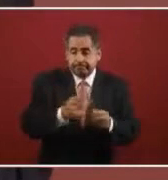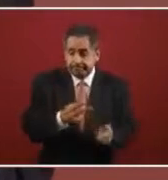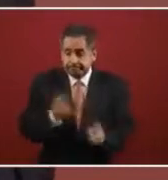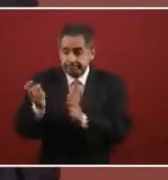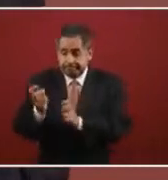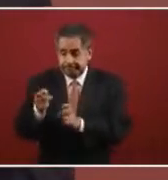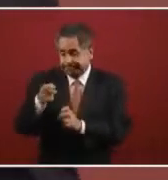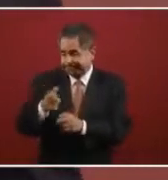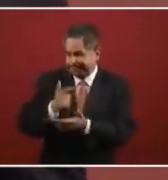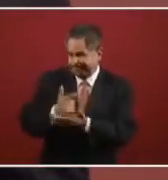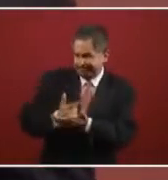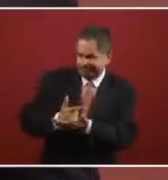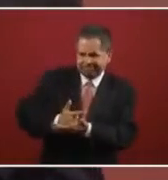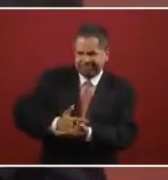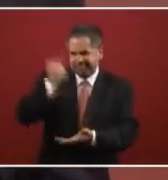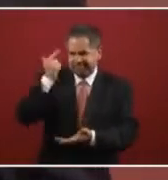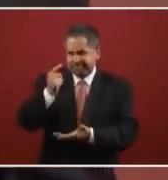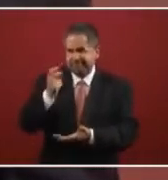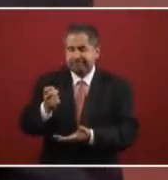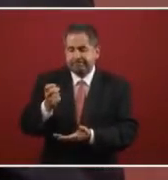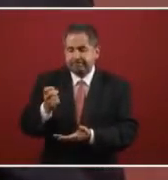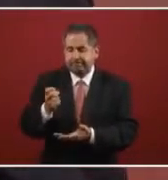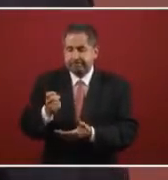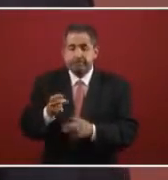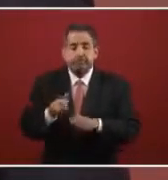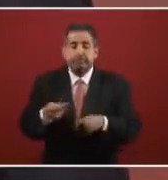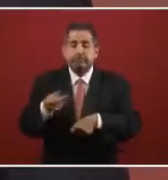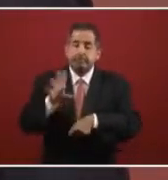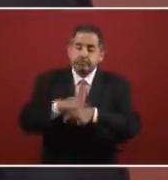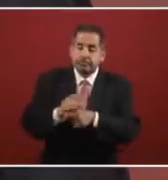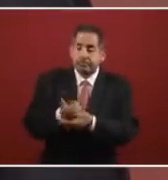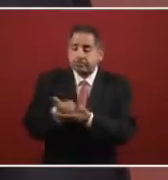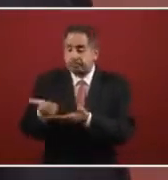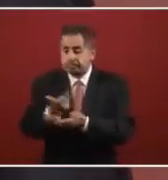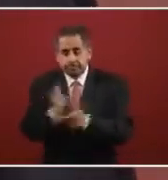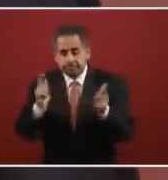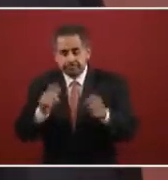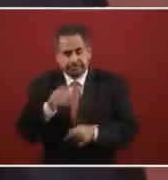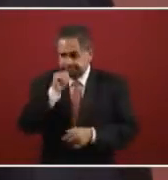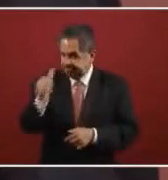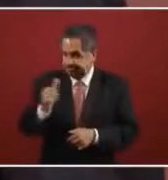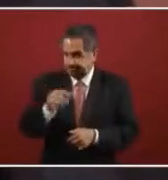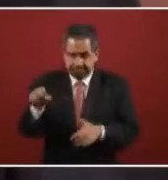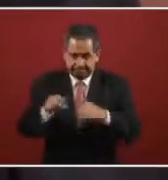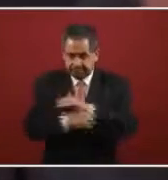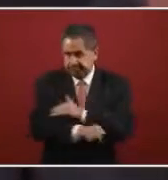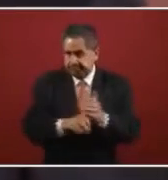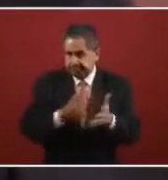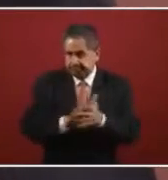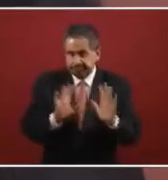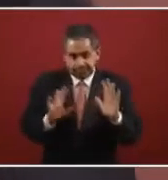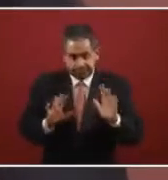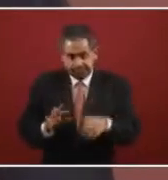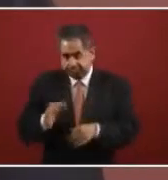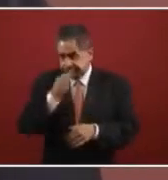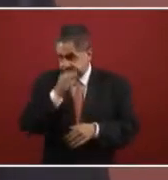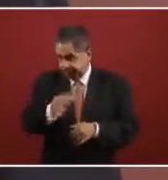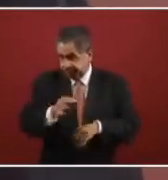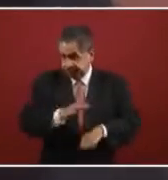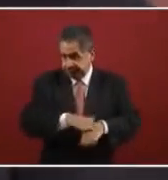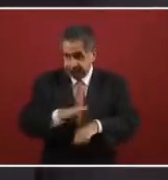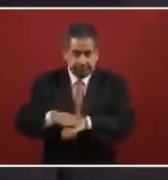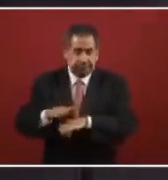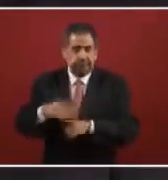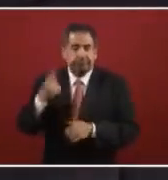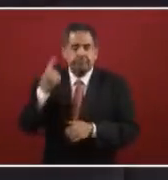stealing de gas. combustible. Y no hay derecho a fianza And you don't even have a right to Lo digo uh, para